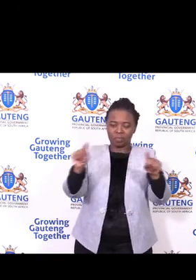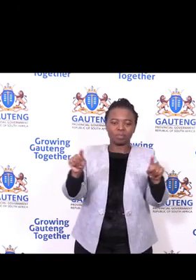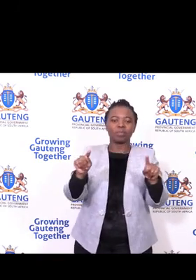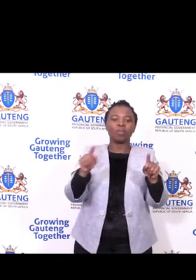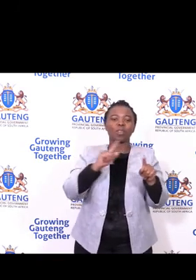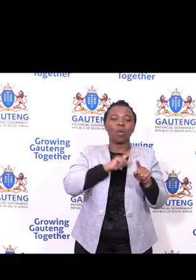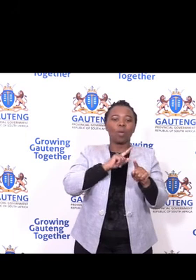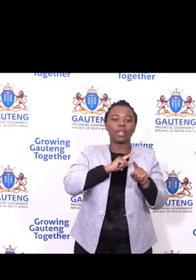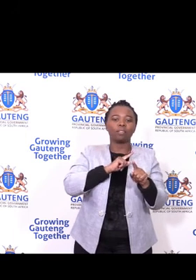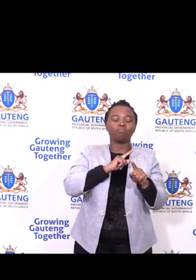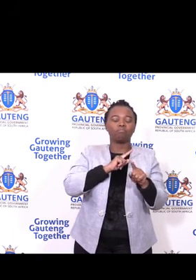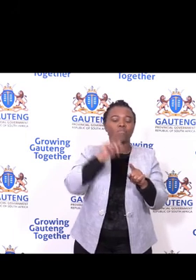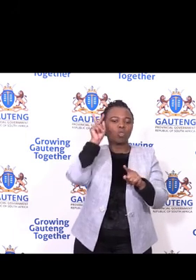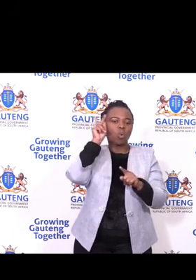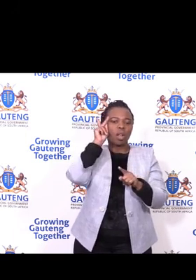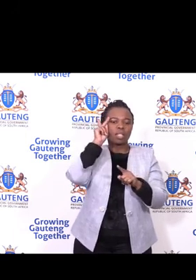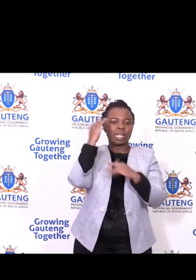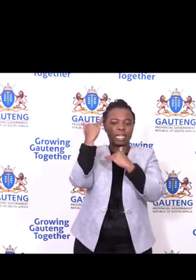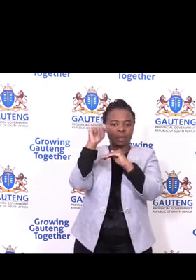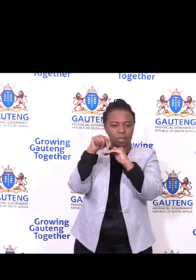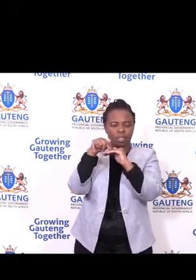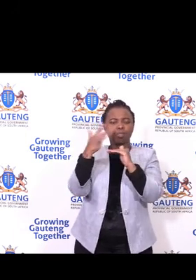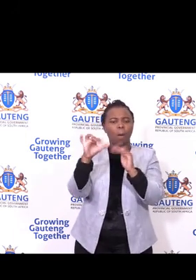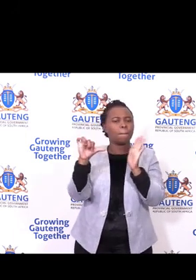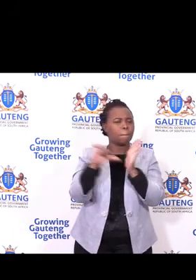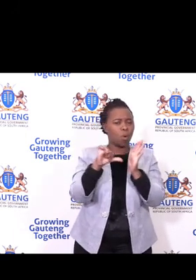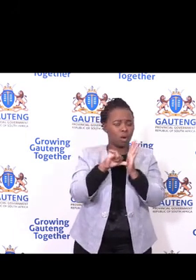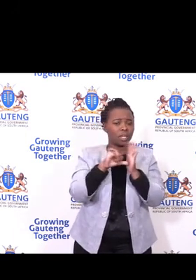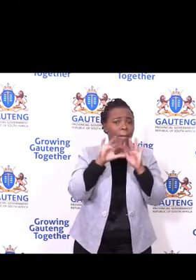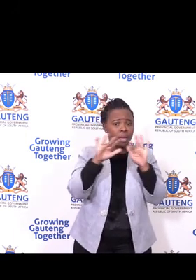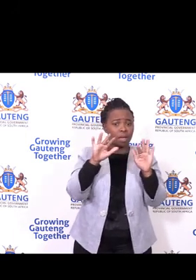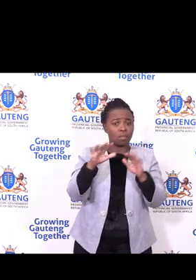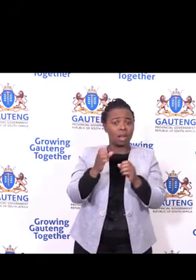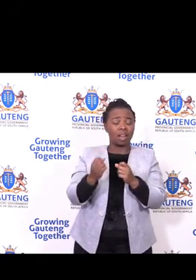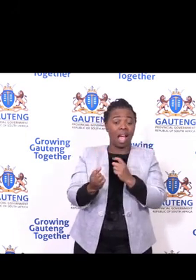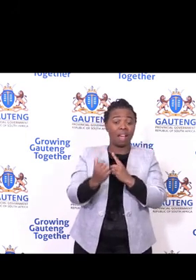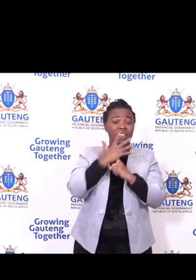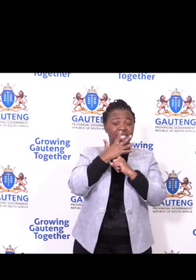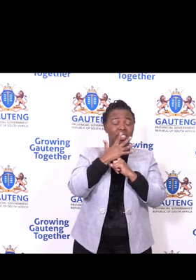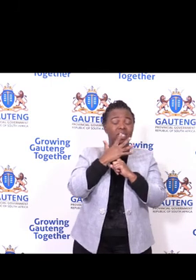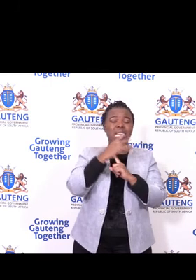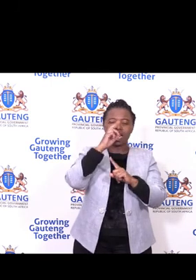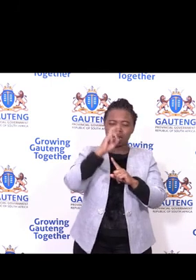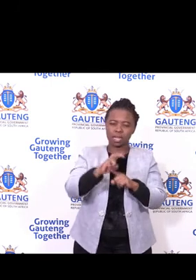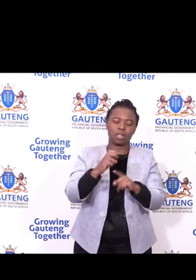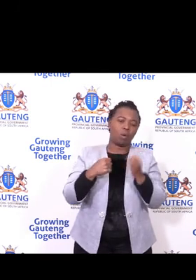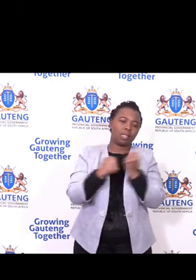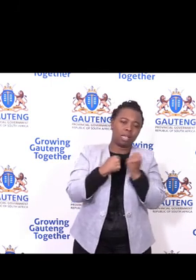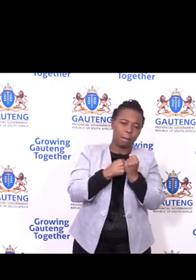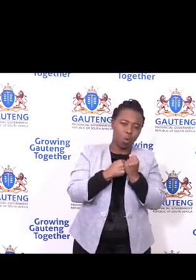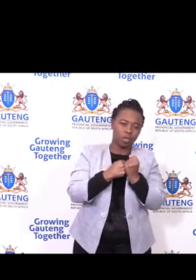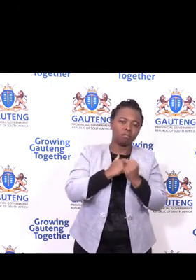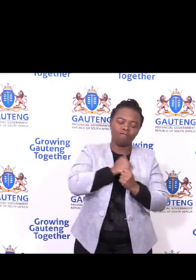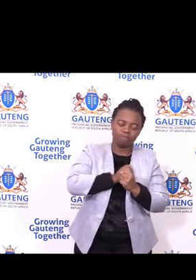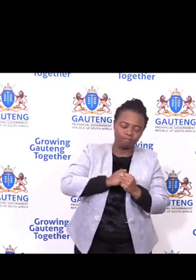of limited knowledge, but it's important that people who are affected by COVID-19 deserves our support, deserves our compassion